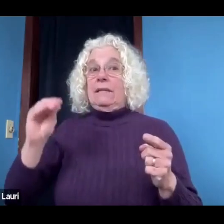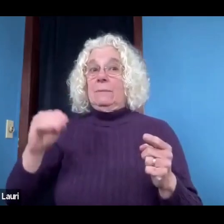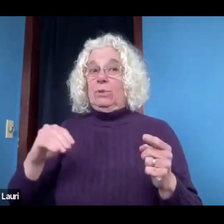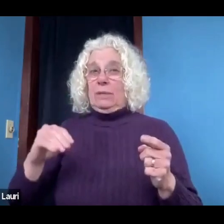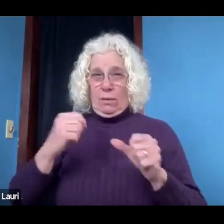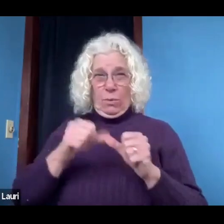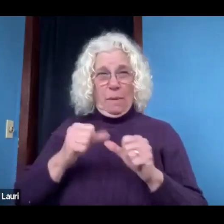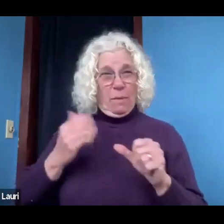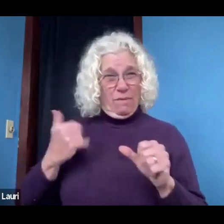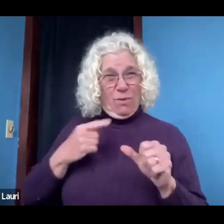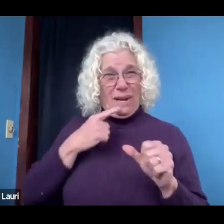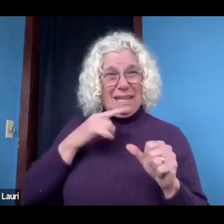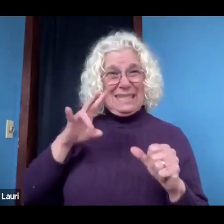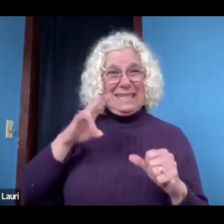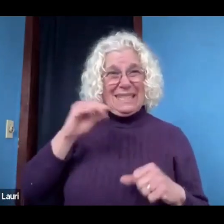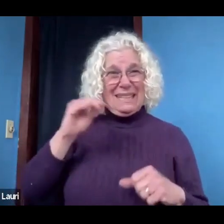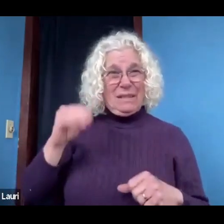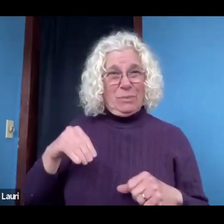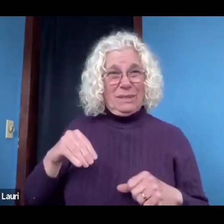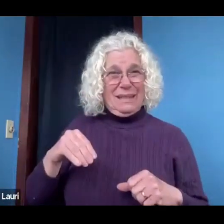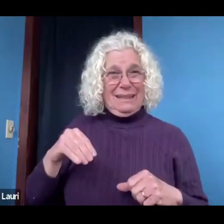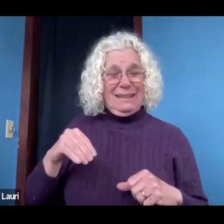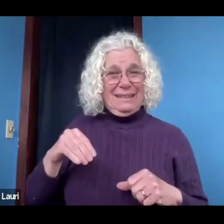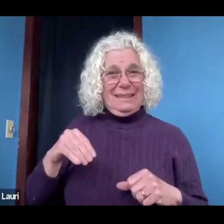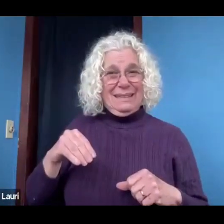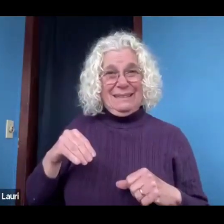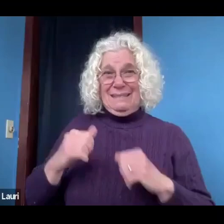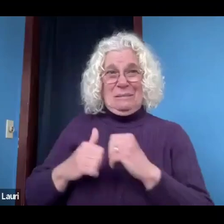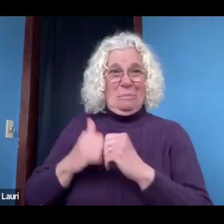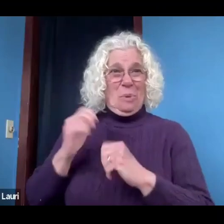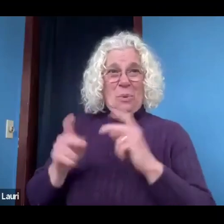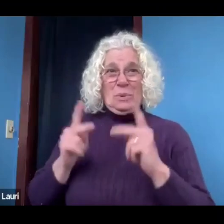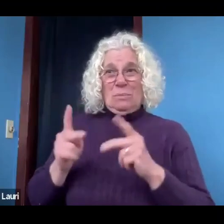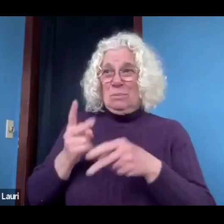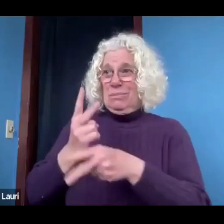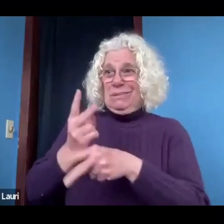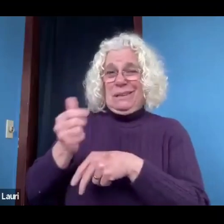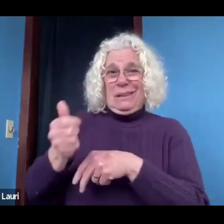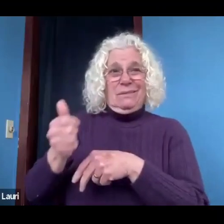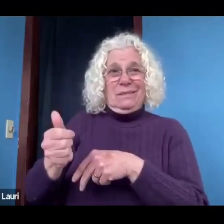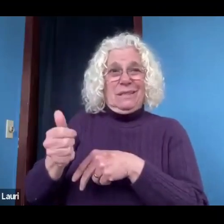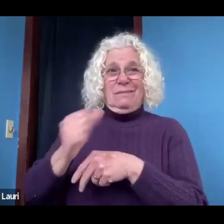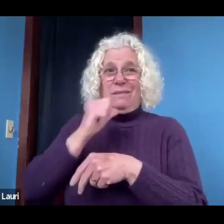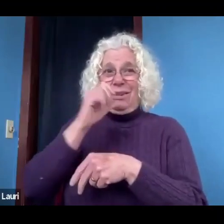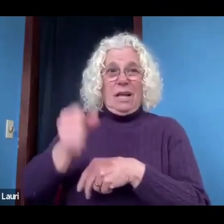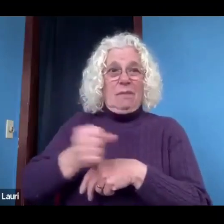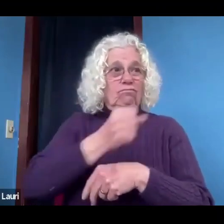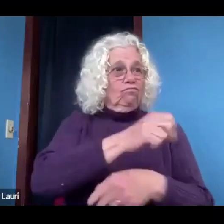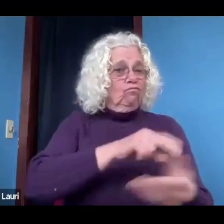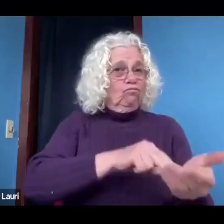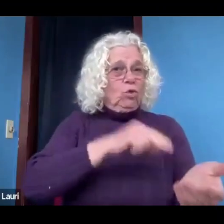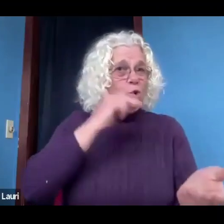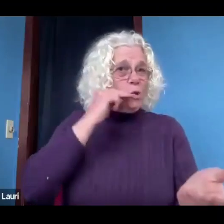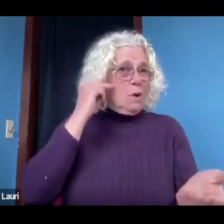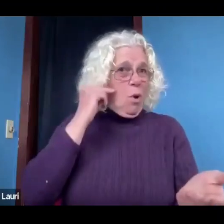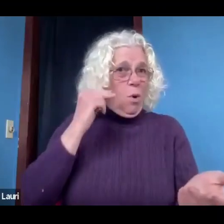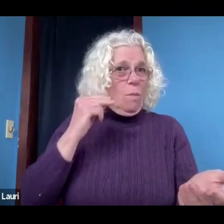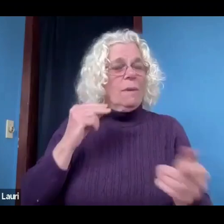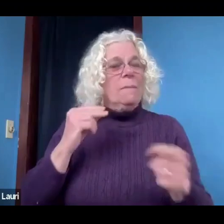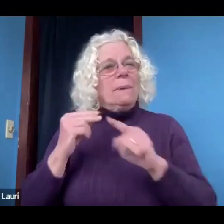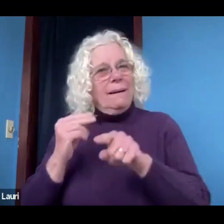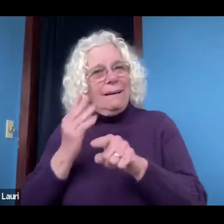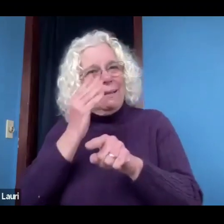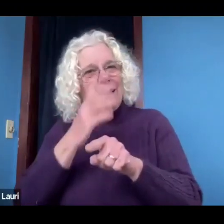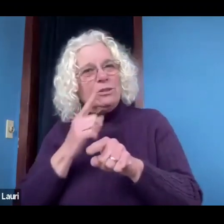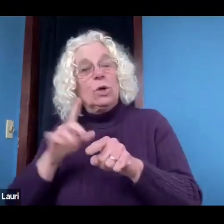talking about how on one of the slides, you know, that most people take care of themselves and aren't in the facilities. But I wanted to mention